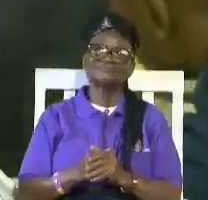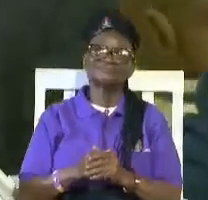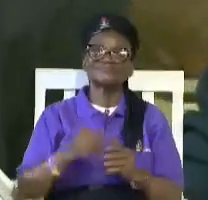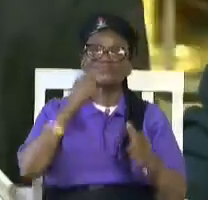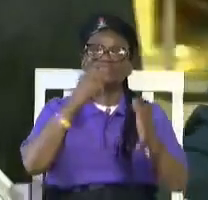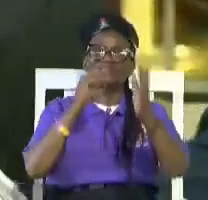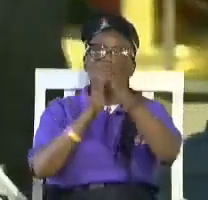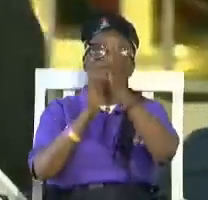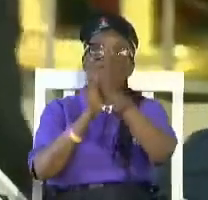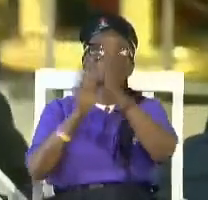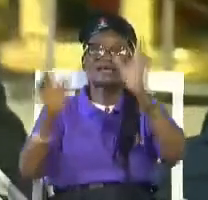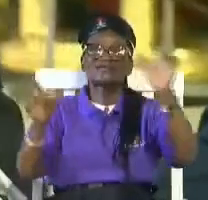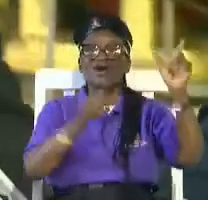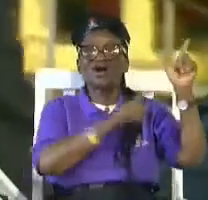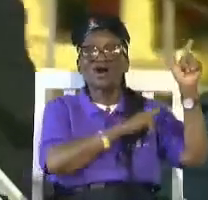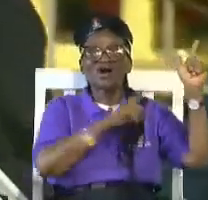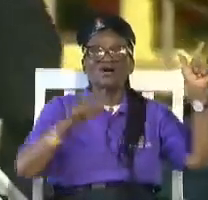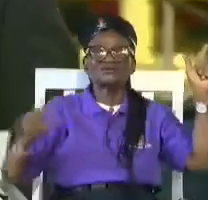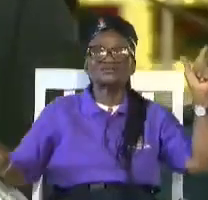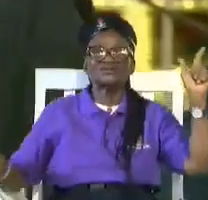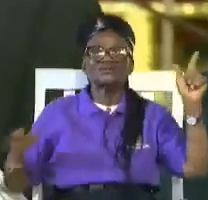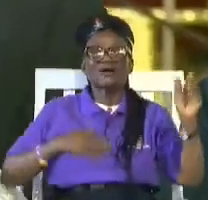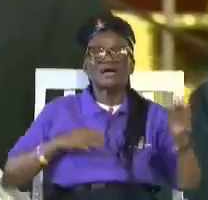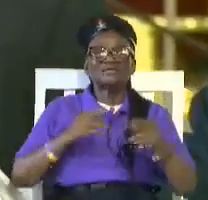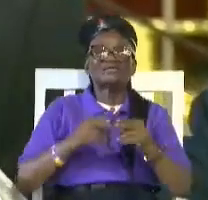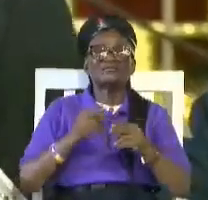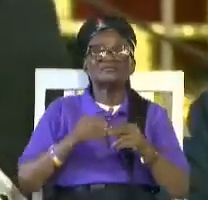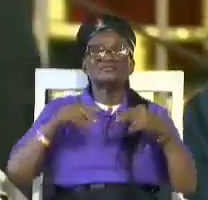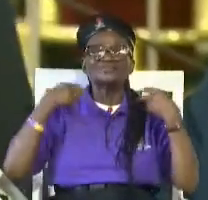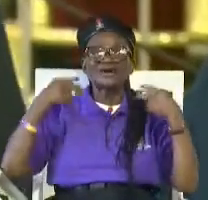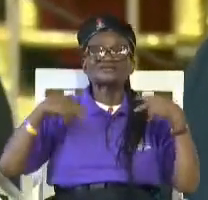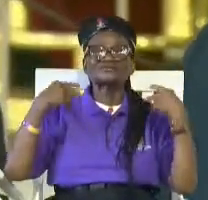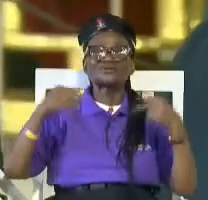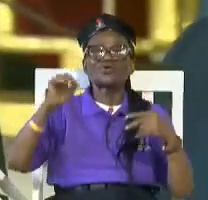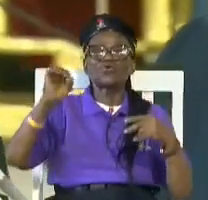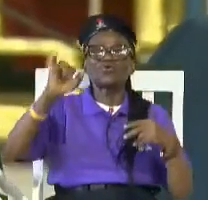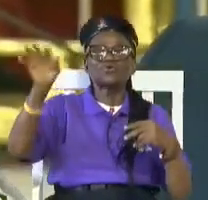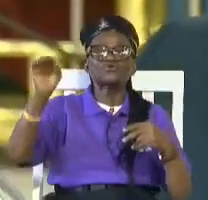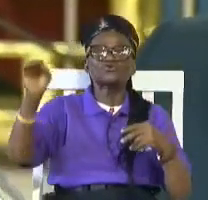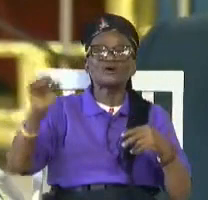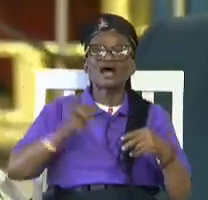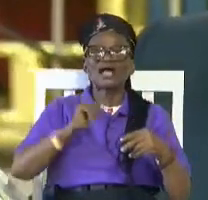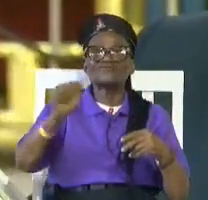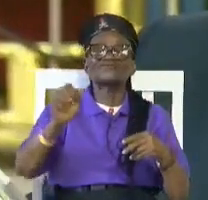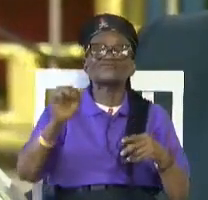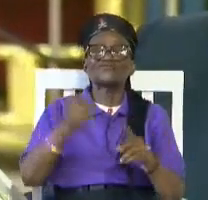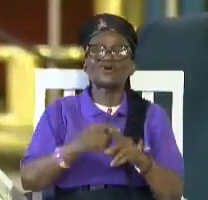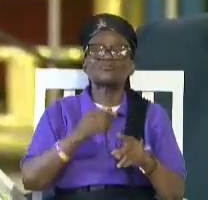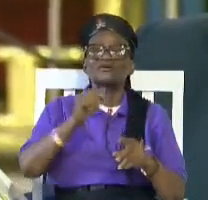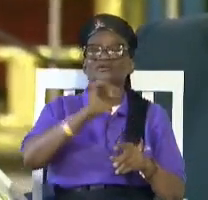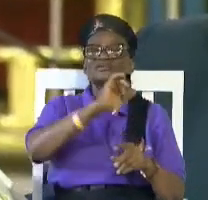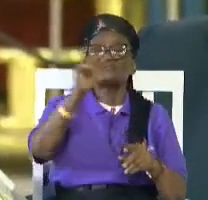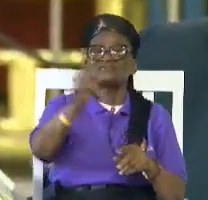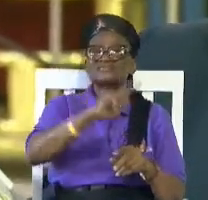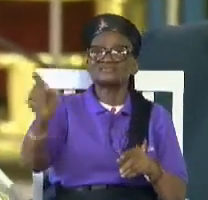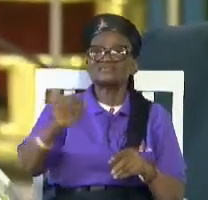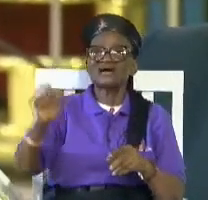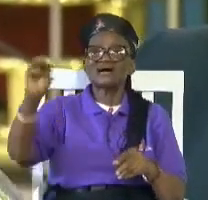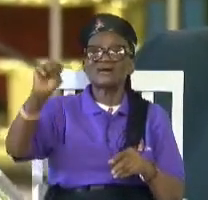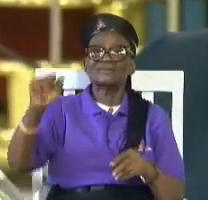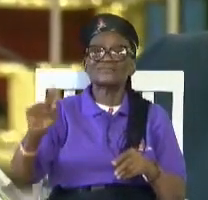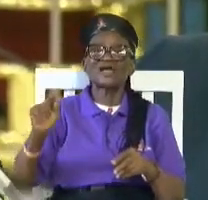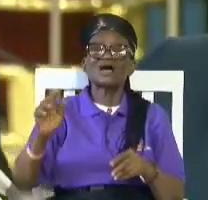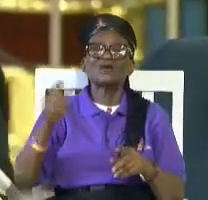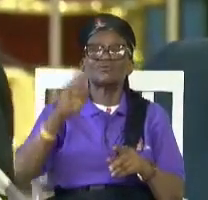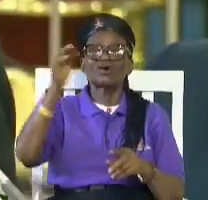Praise the Lord. My name is Pastor Joel Alikon. I'm from Zambia, Northwestern Province. One of